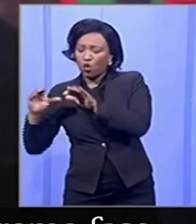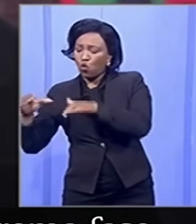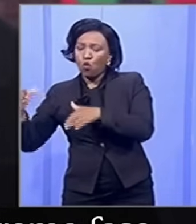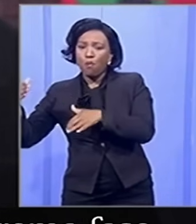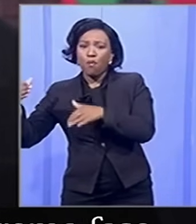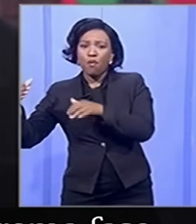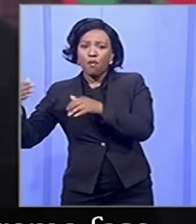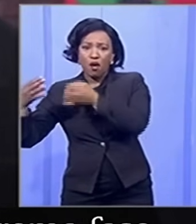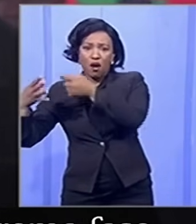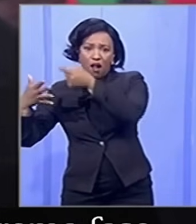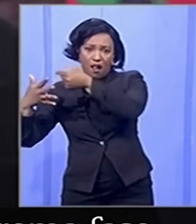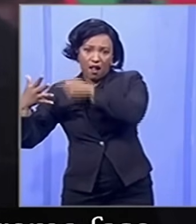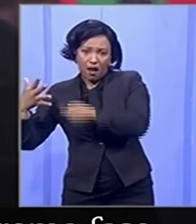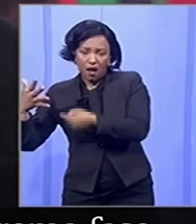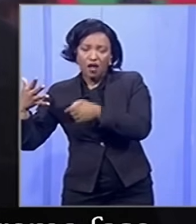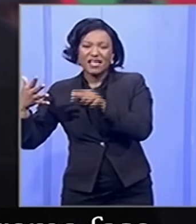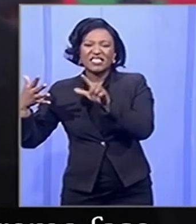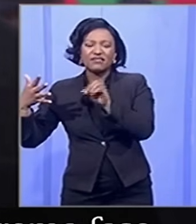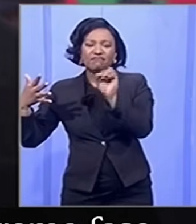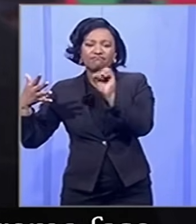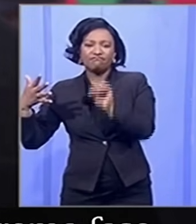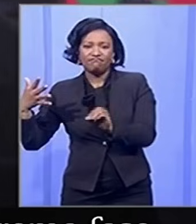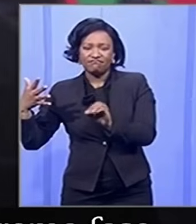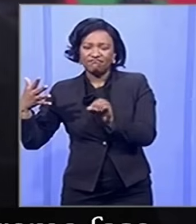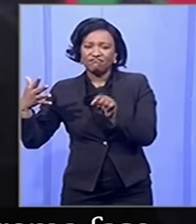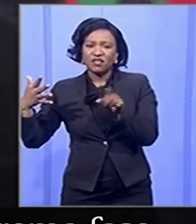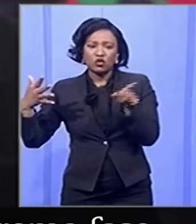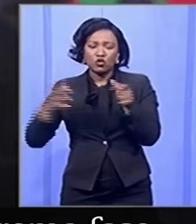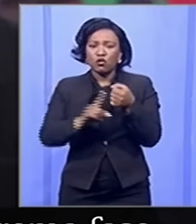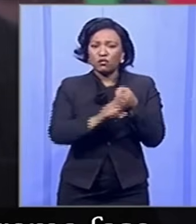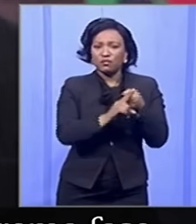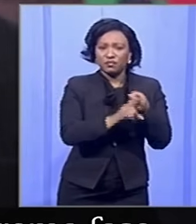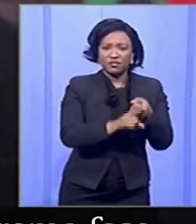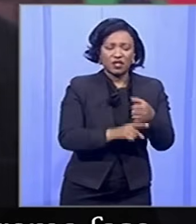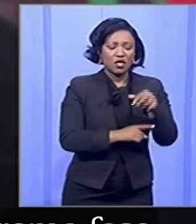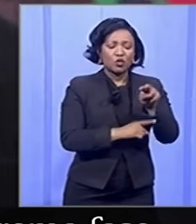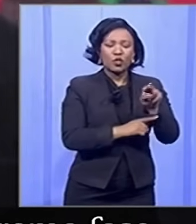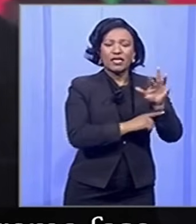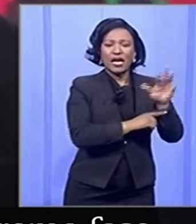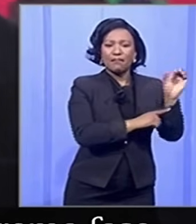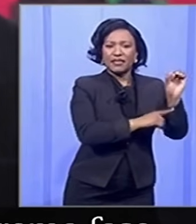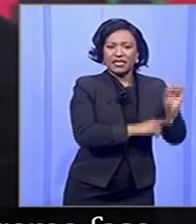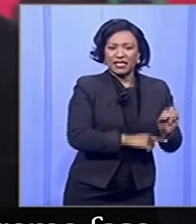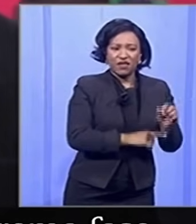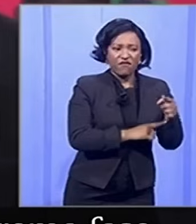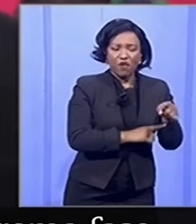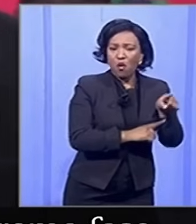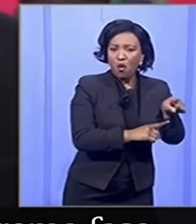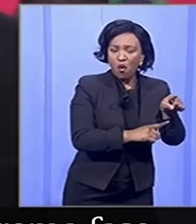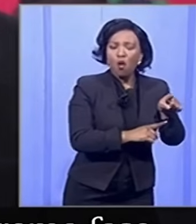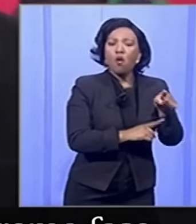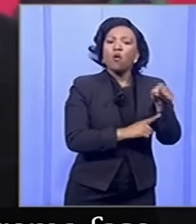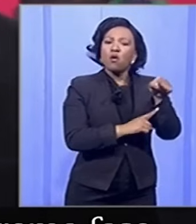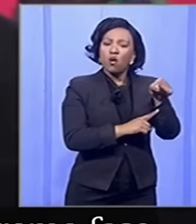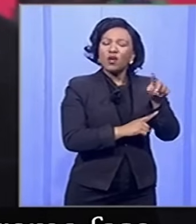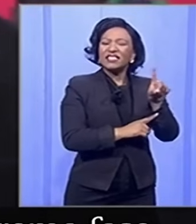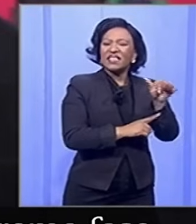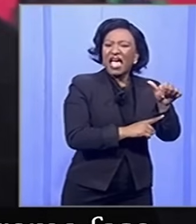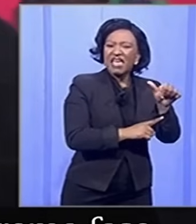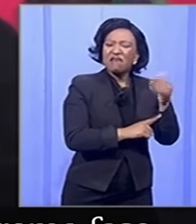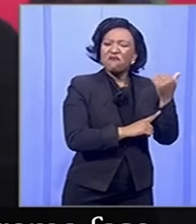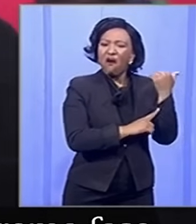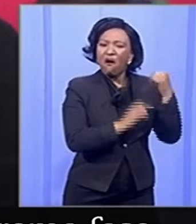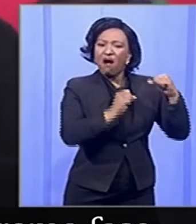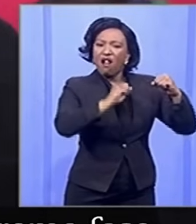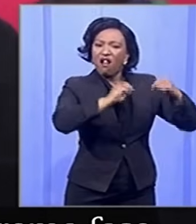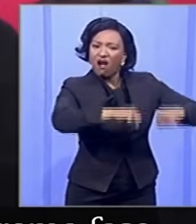a 70% and fight against this 29% of the moonshot? Because the moonshot is